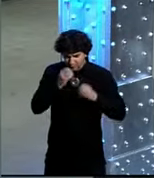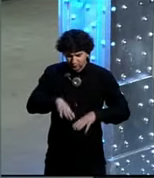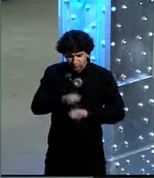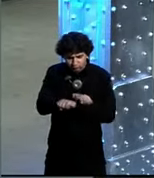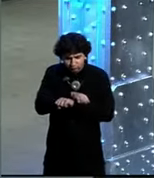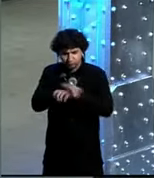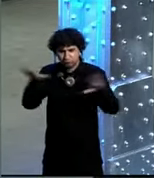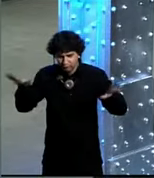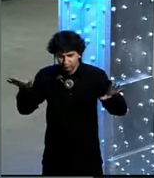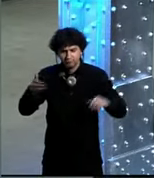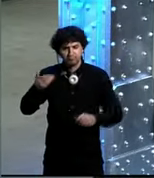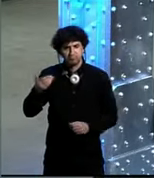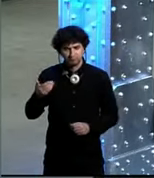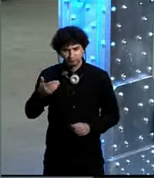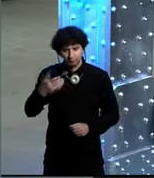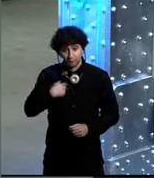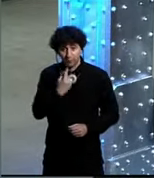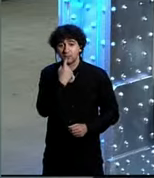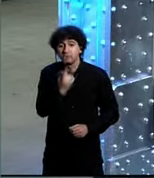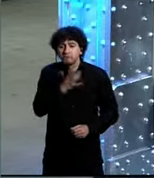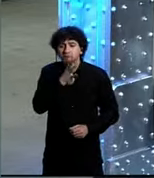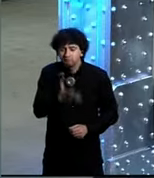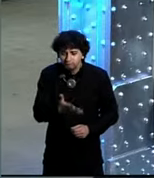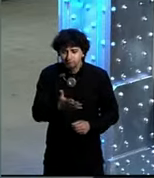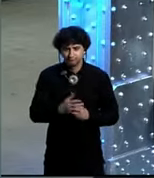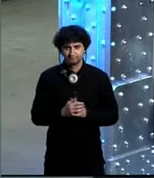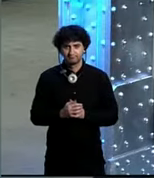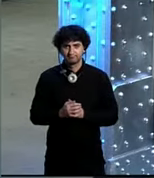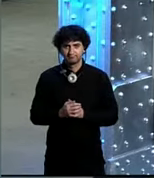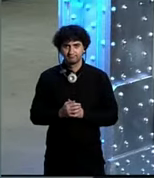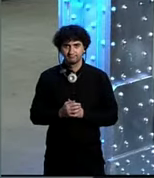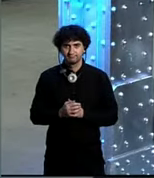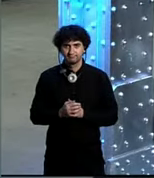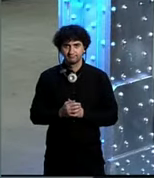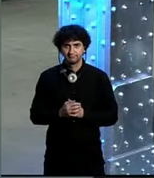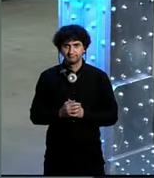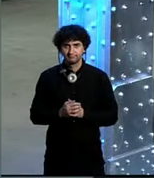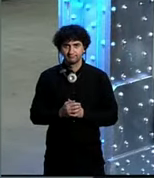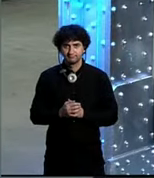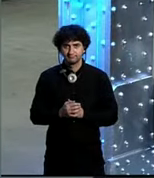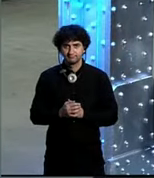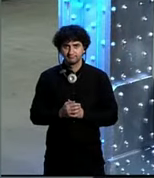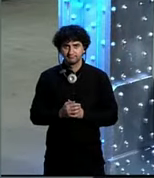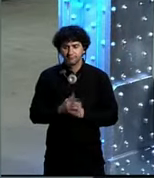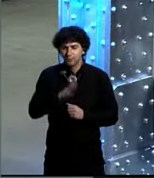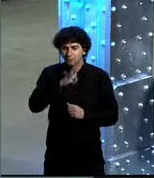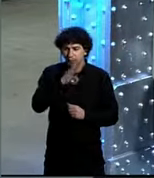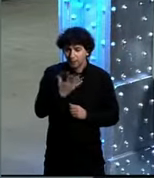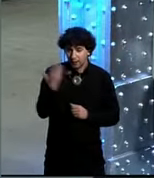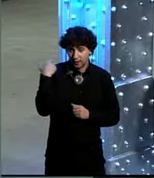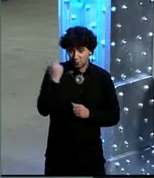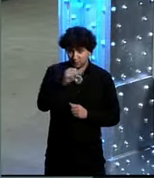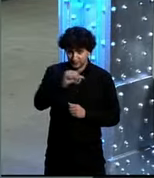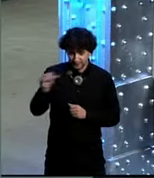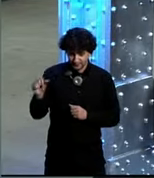this, which wasn't in this presentation only a week back, but I was mentoring at this place, the